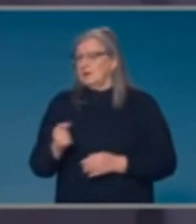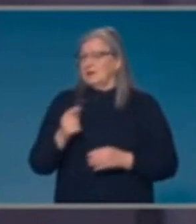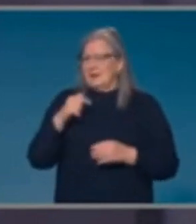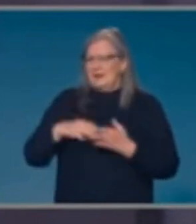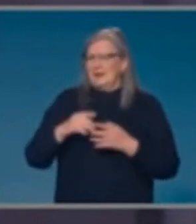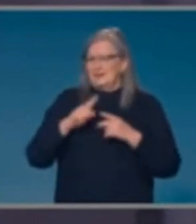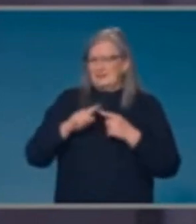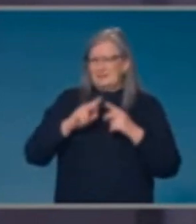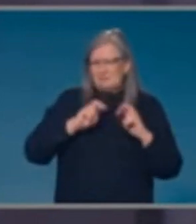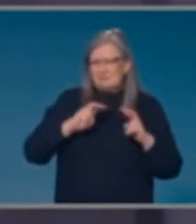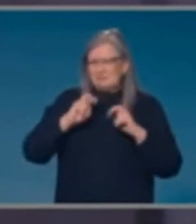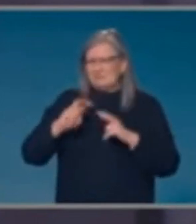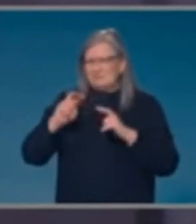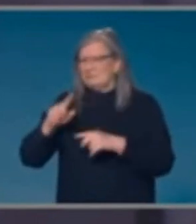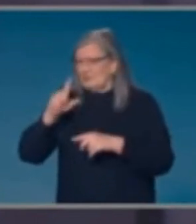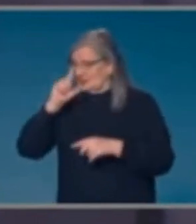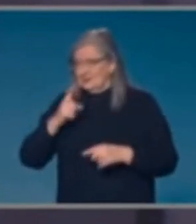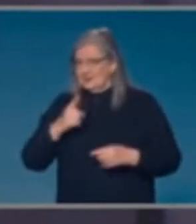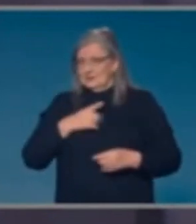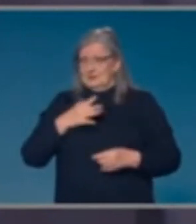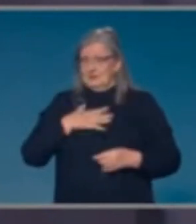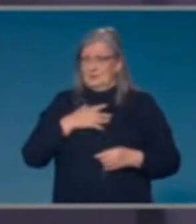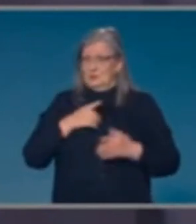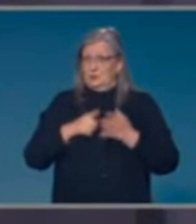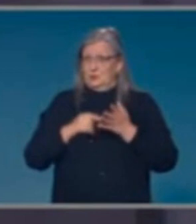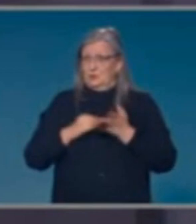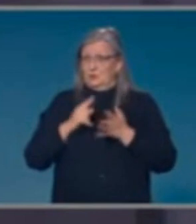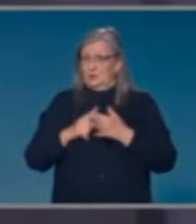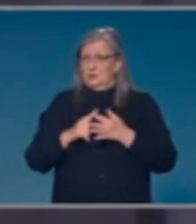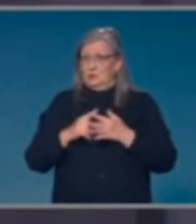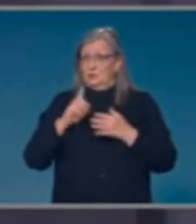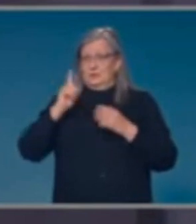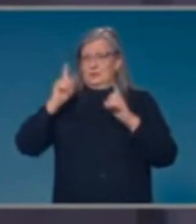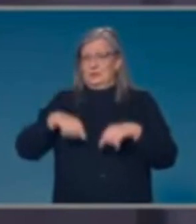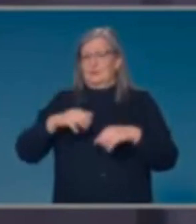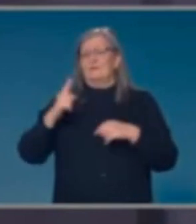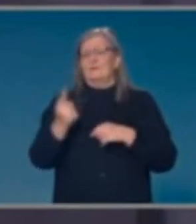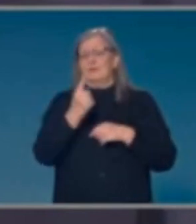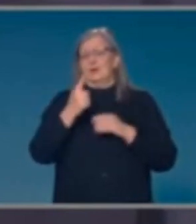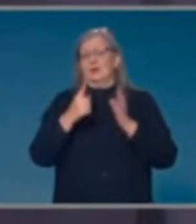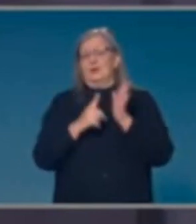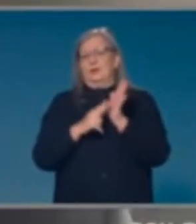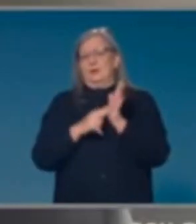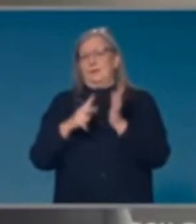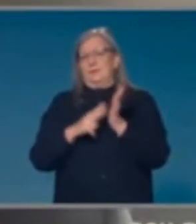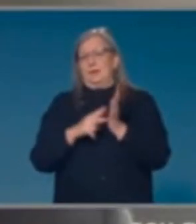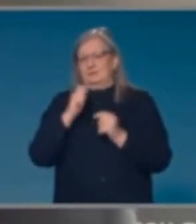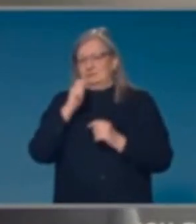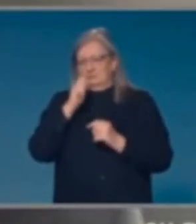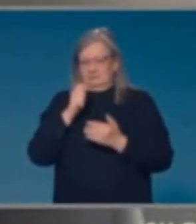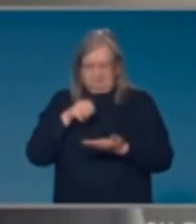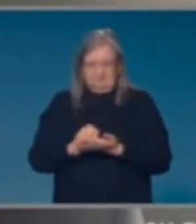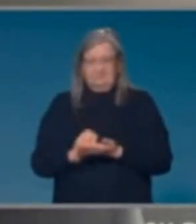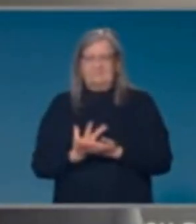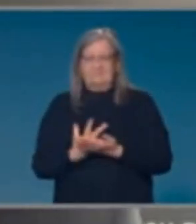available for self-use, as the Minister said, from the 1st of November. Great, and then just to Claire's right, please. Thanks,